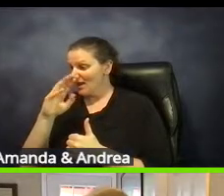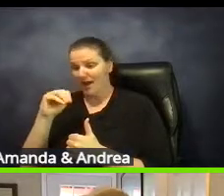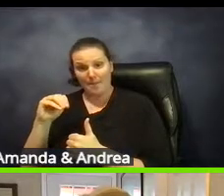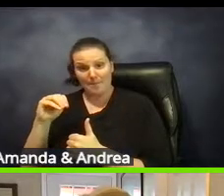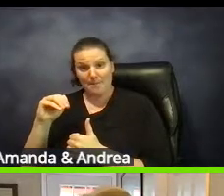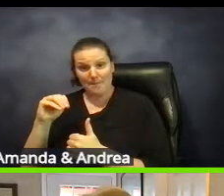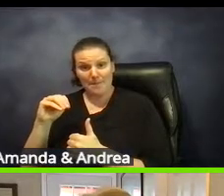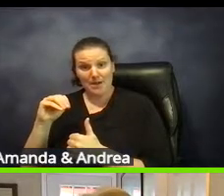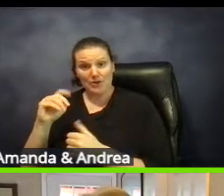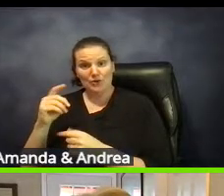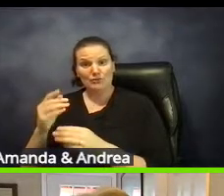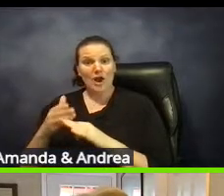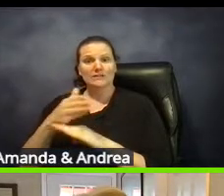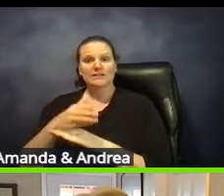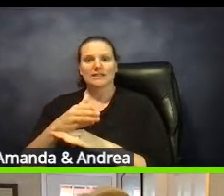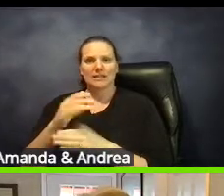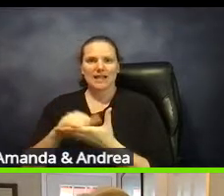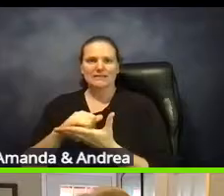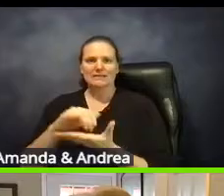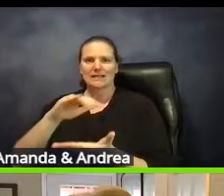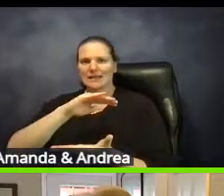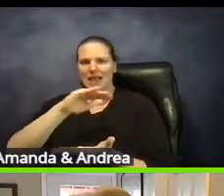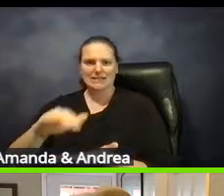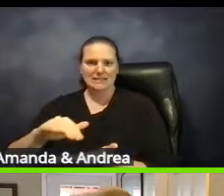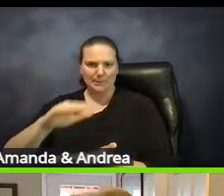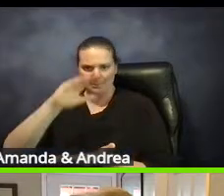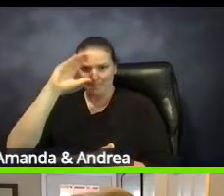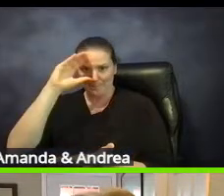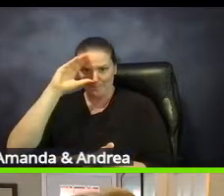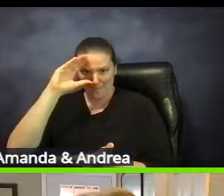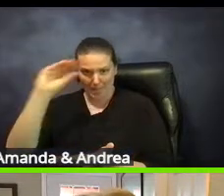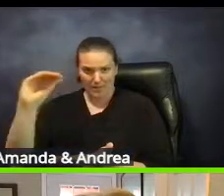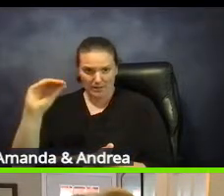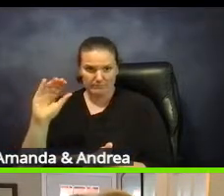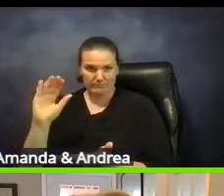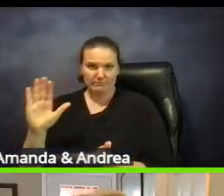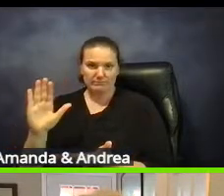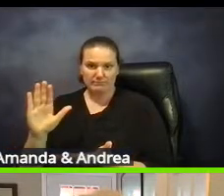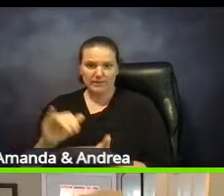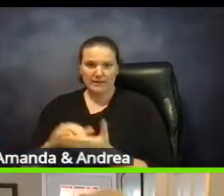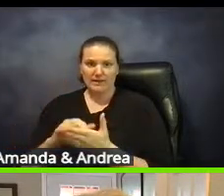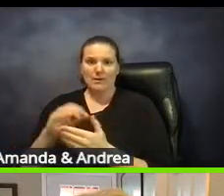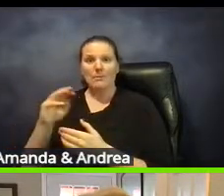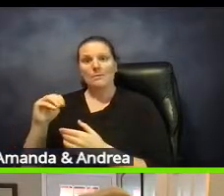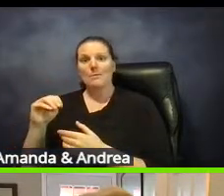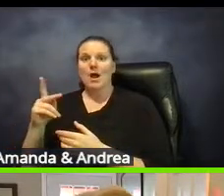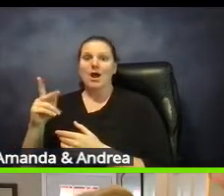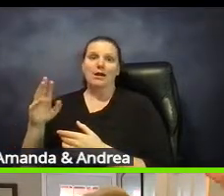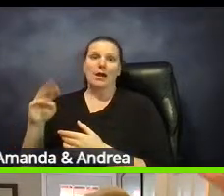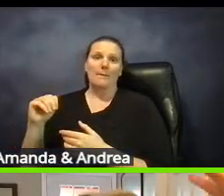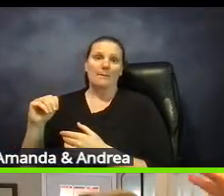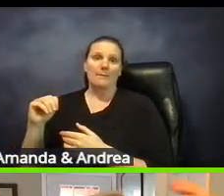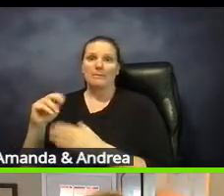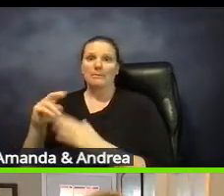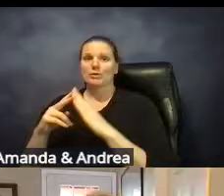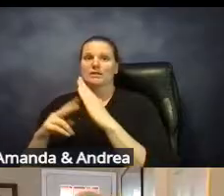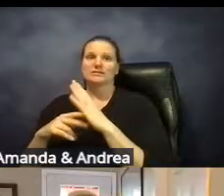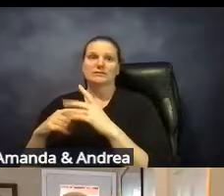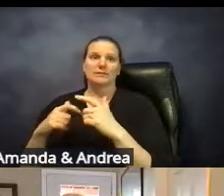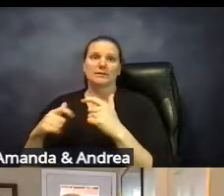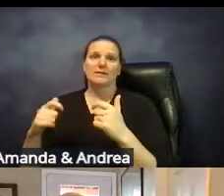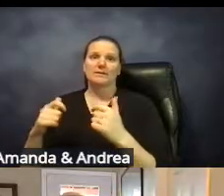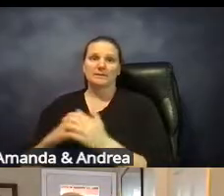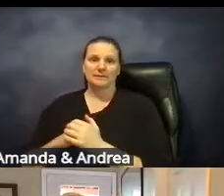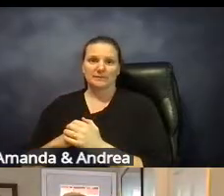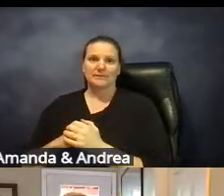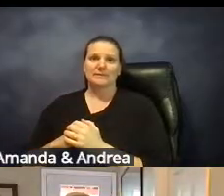me, hits me as less male than the Markham Bridge. It's just this I big do know.